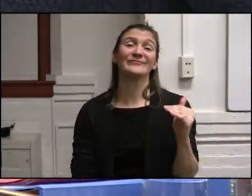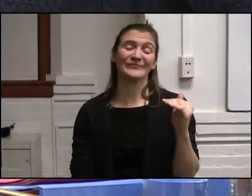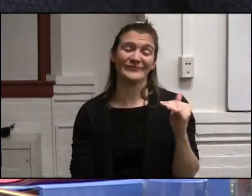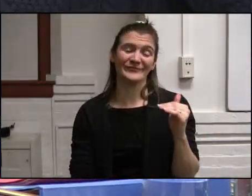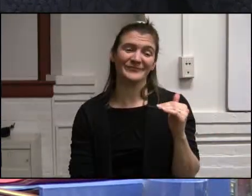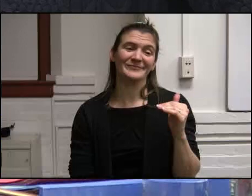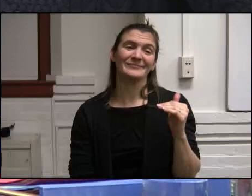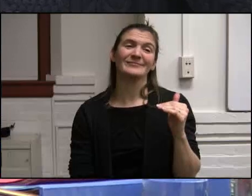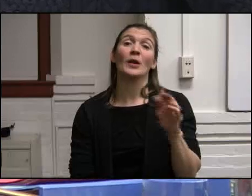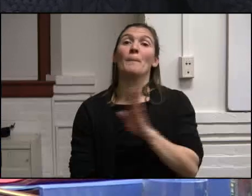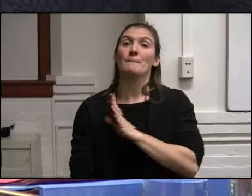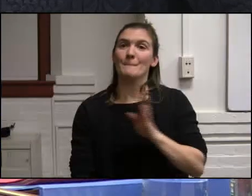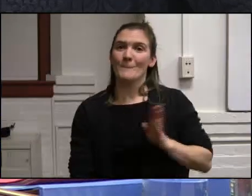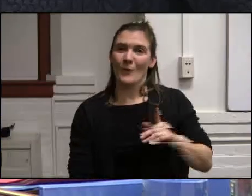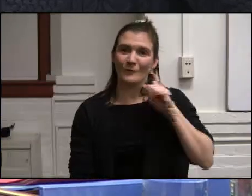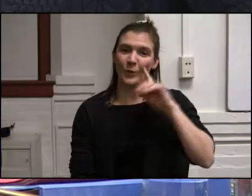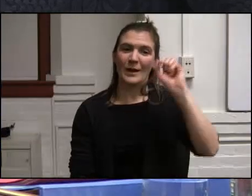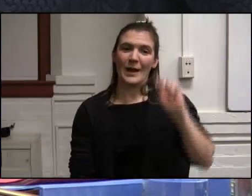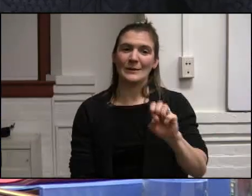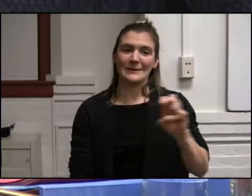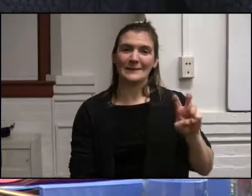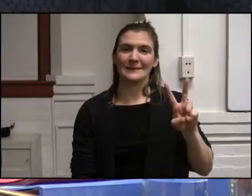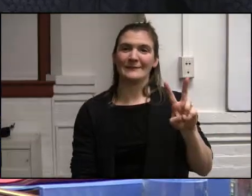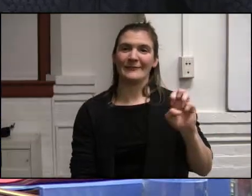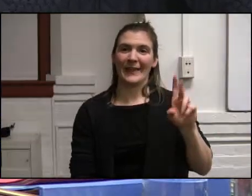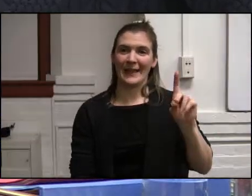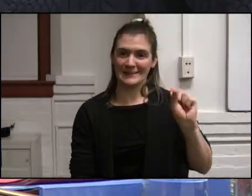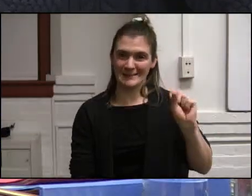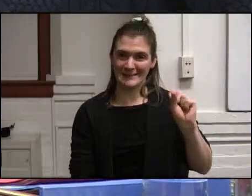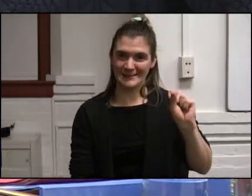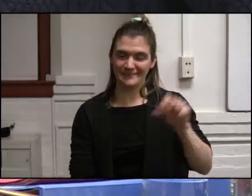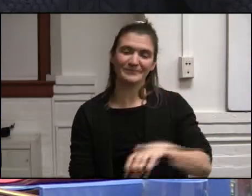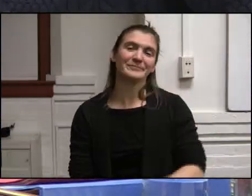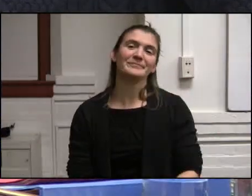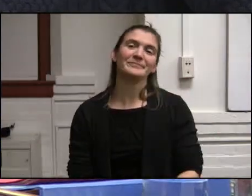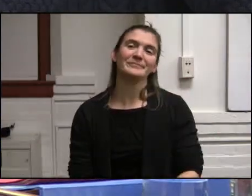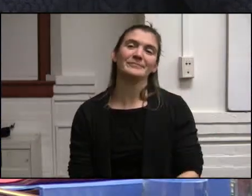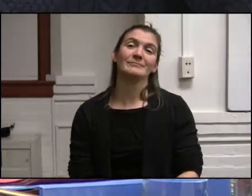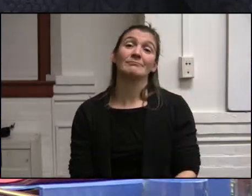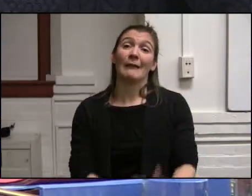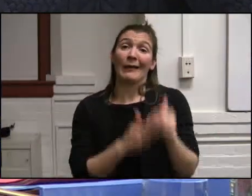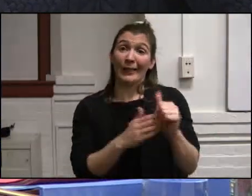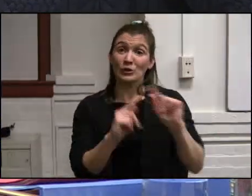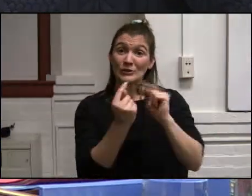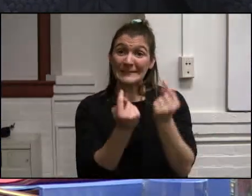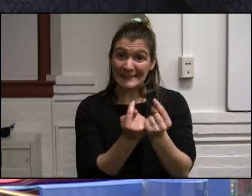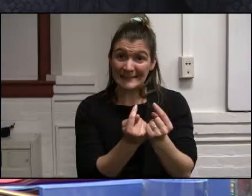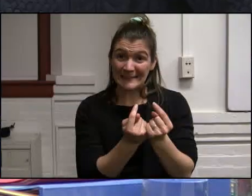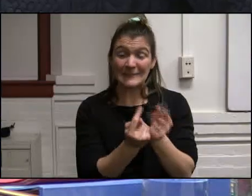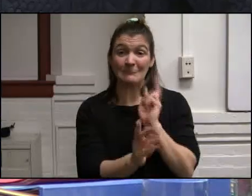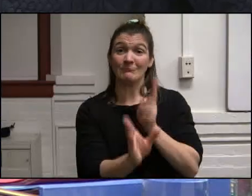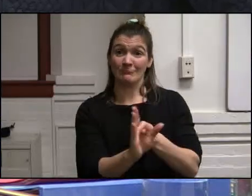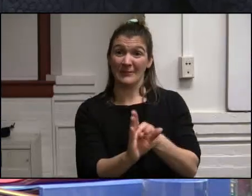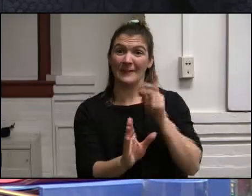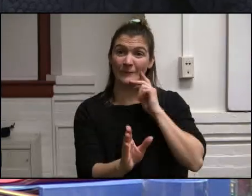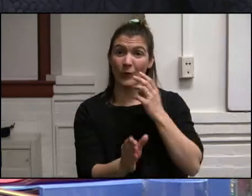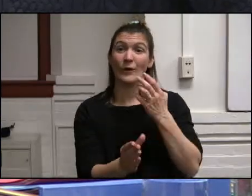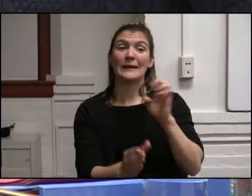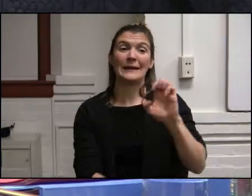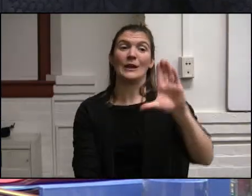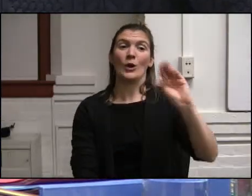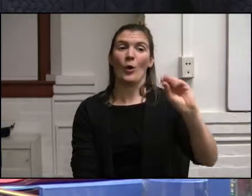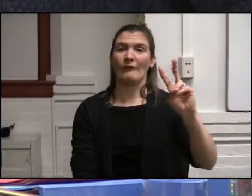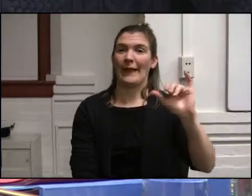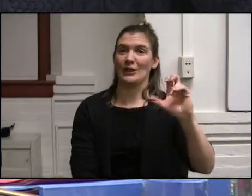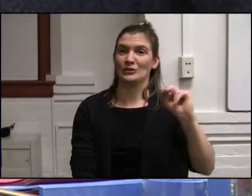He's a board member at the Southeastern Vermont Economic Development Strategies leadership team, a member of the leadership team for the Ecovation